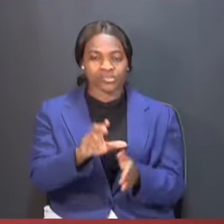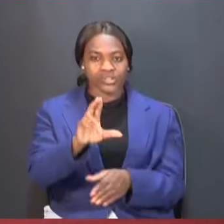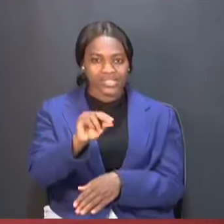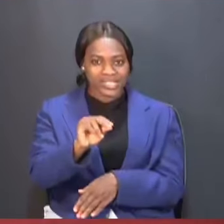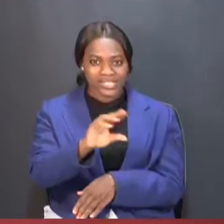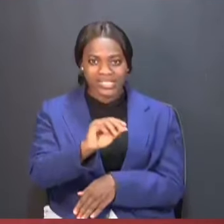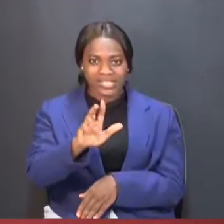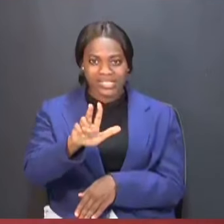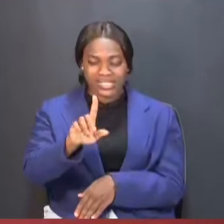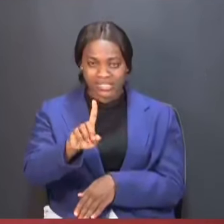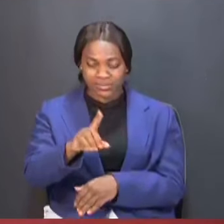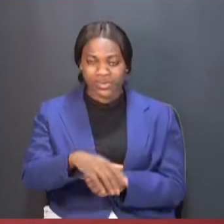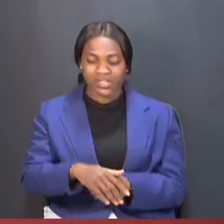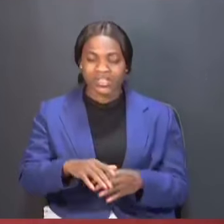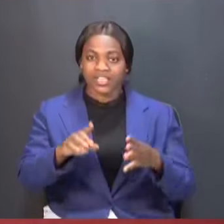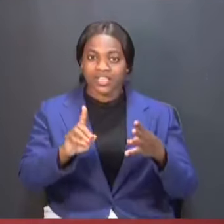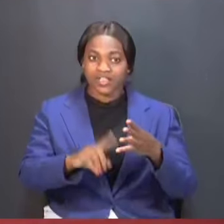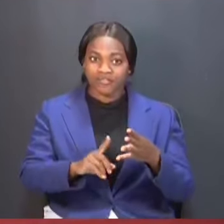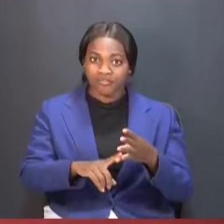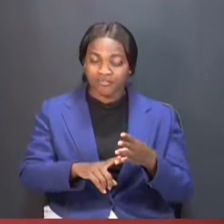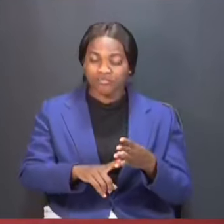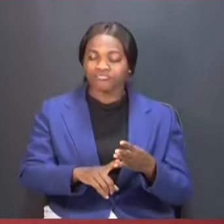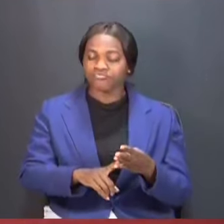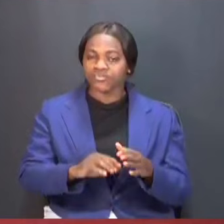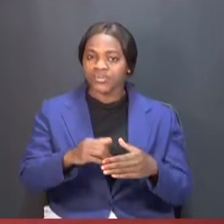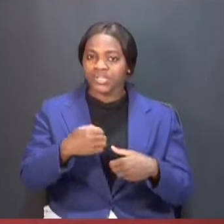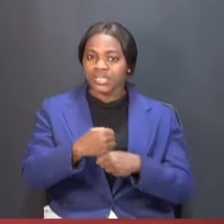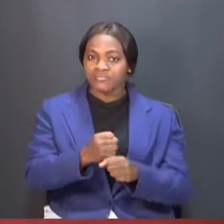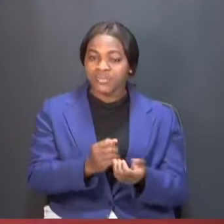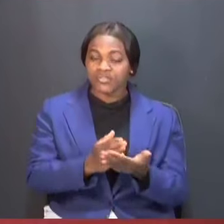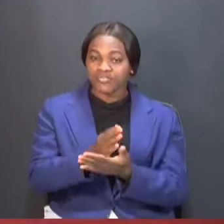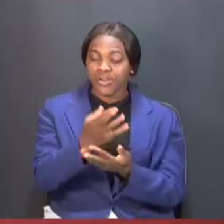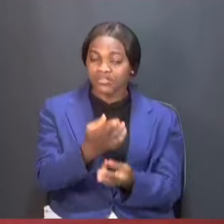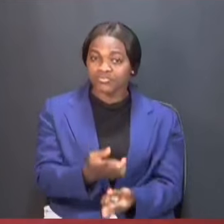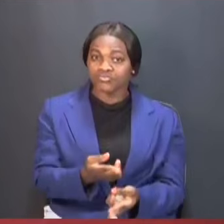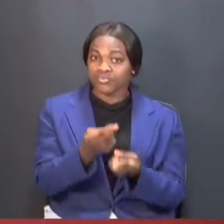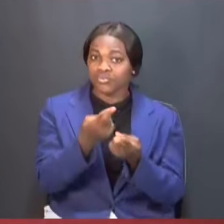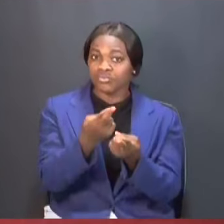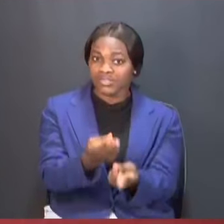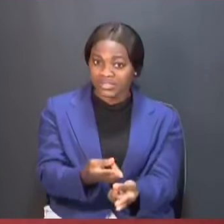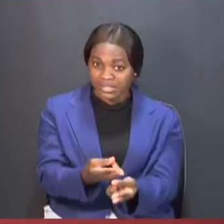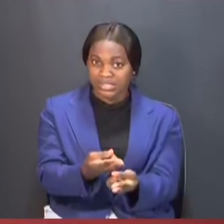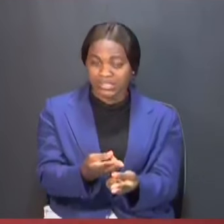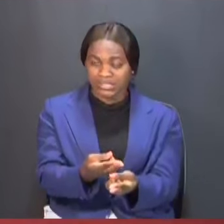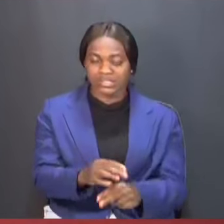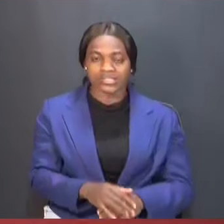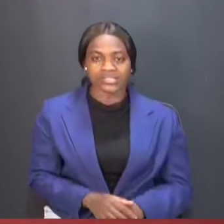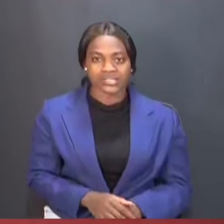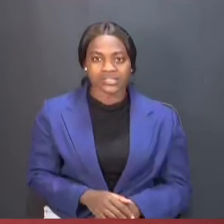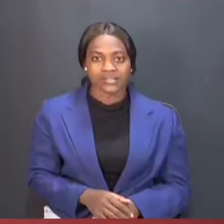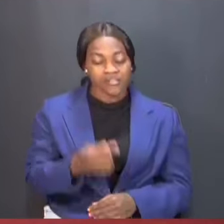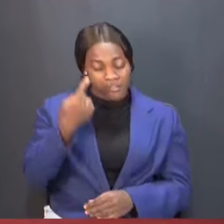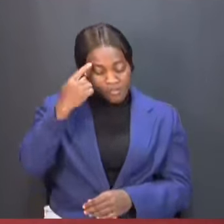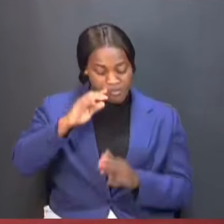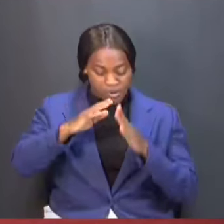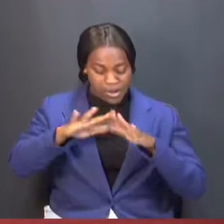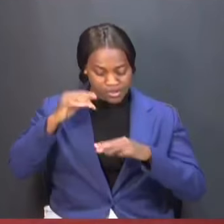4, make appropriate recommendations to the House for its